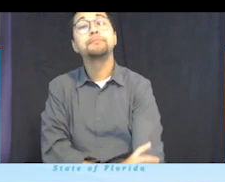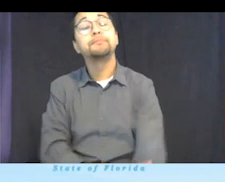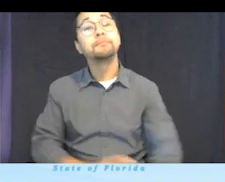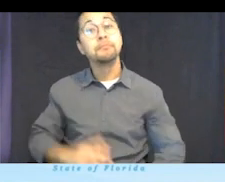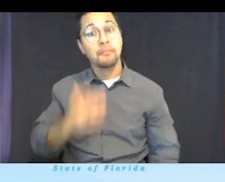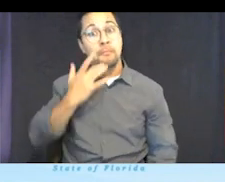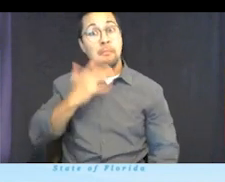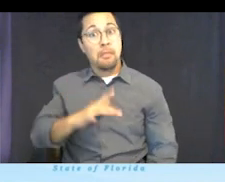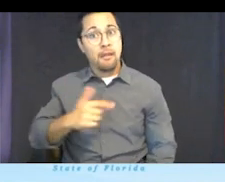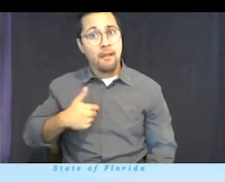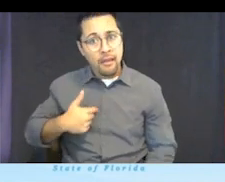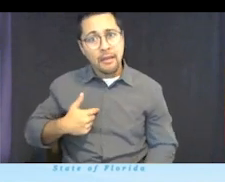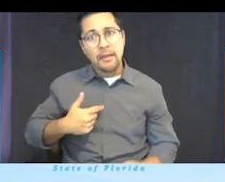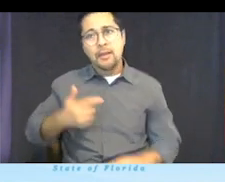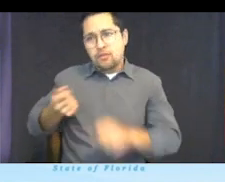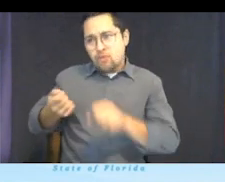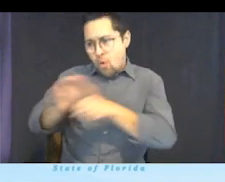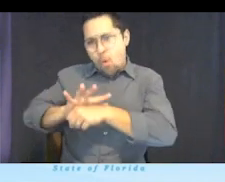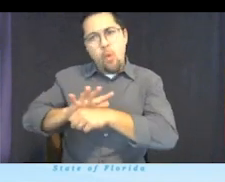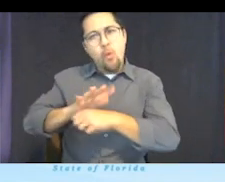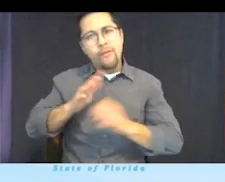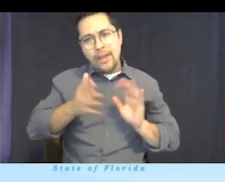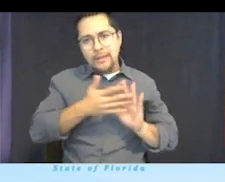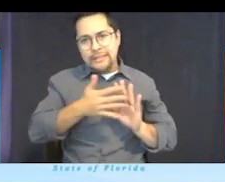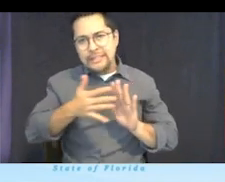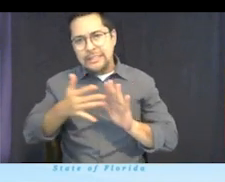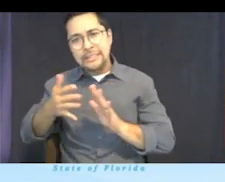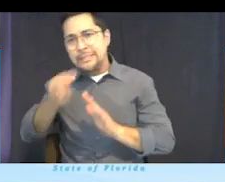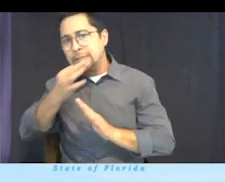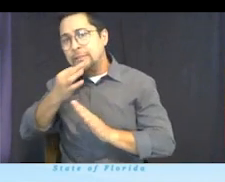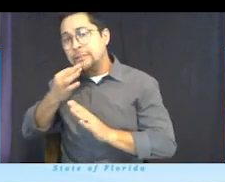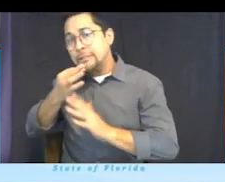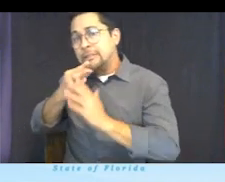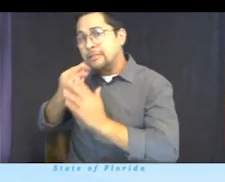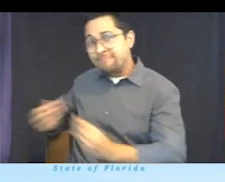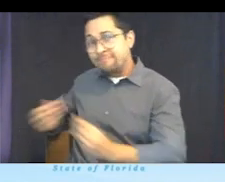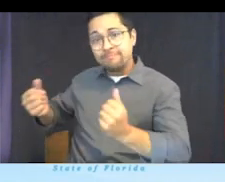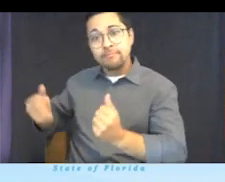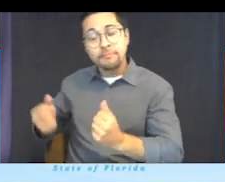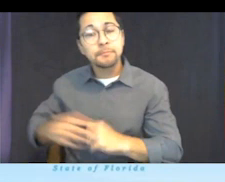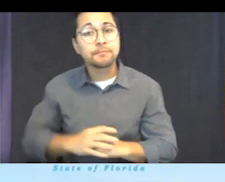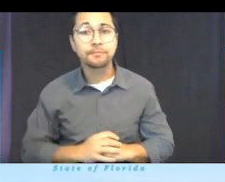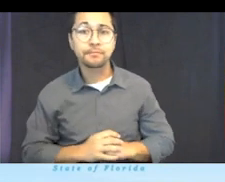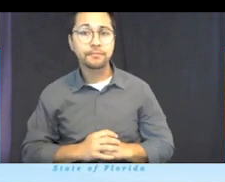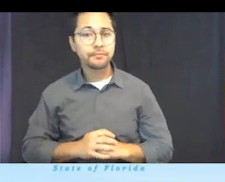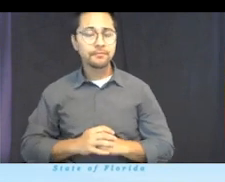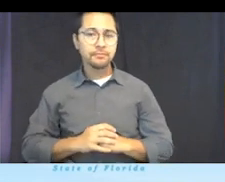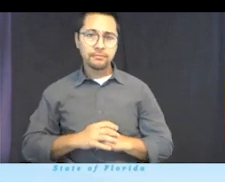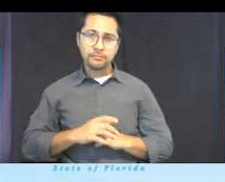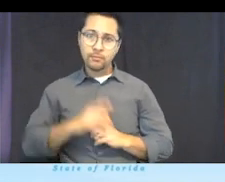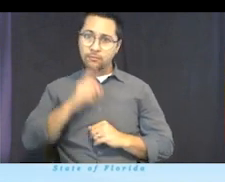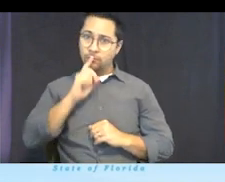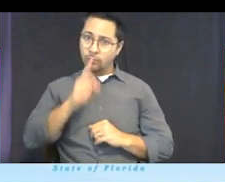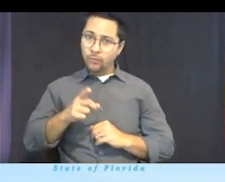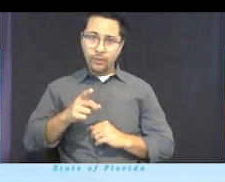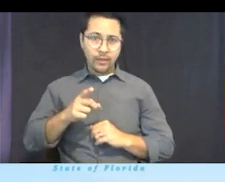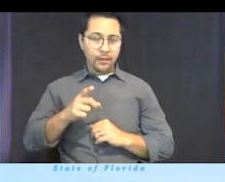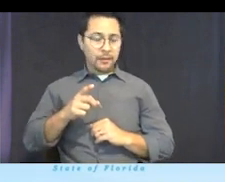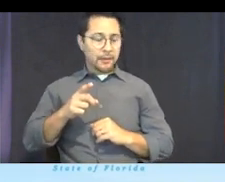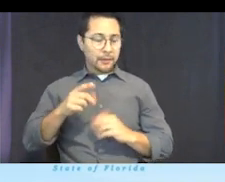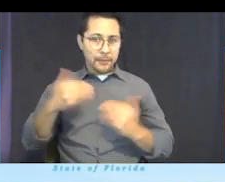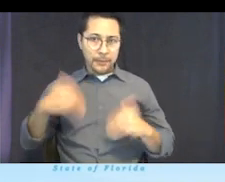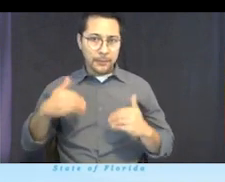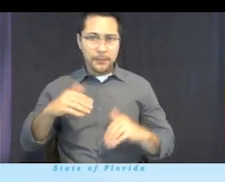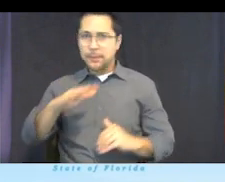Fortunately, we are coming to the tail end of COVID, and at the conclusion of such an unprecedented